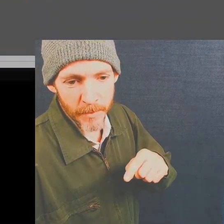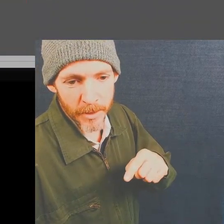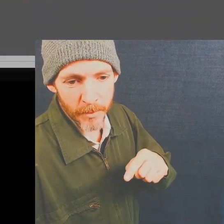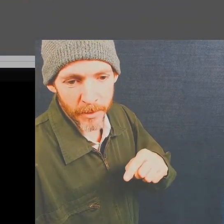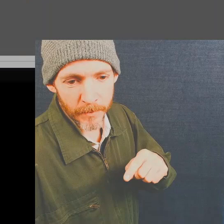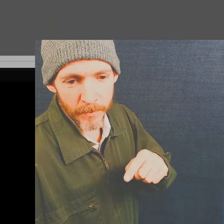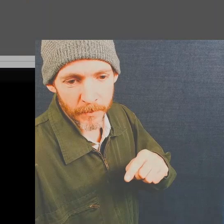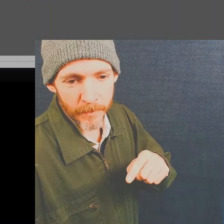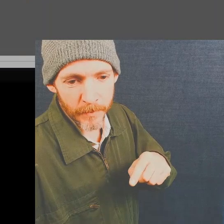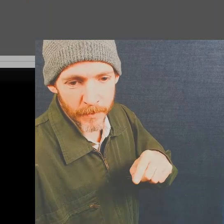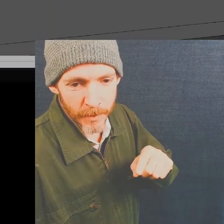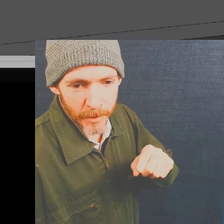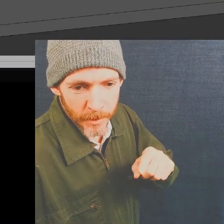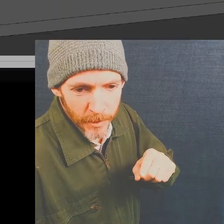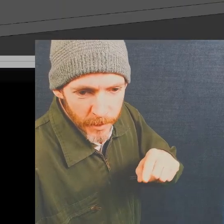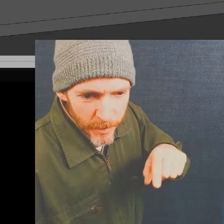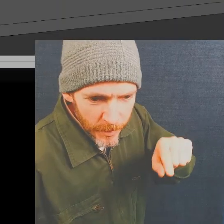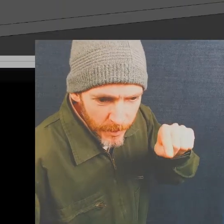This measurement